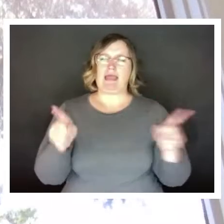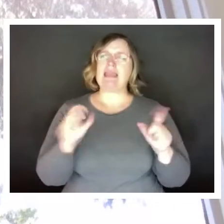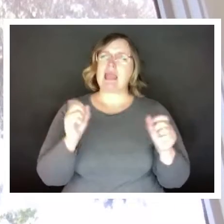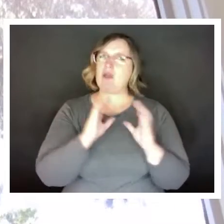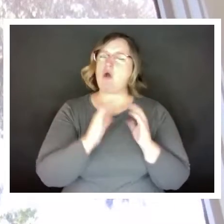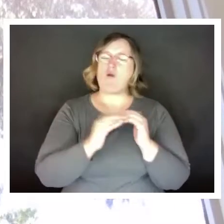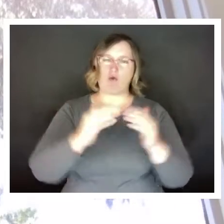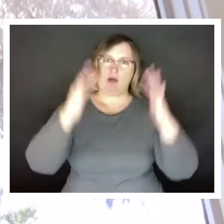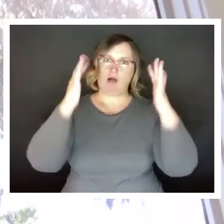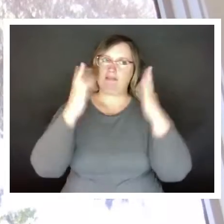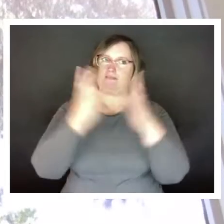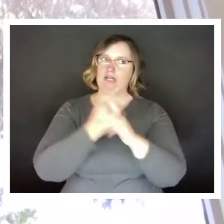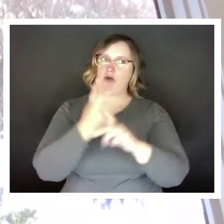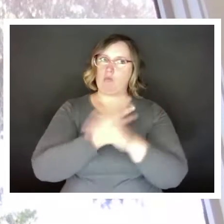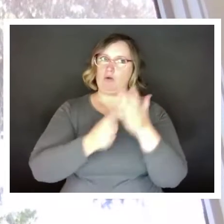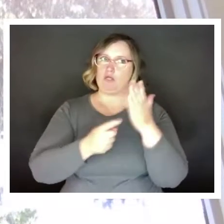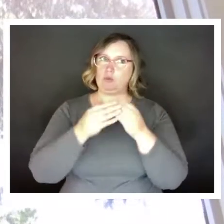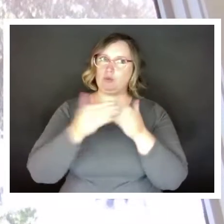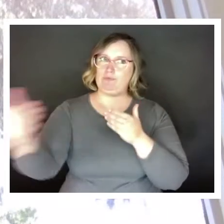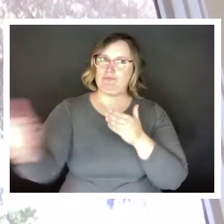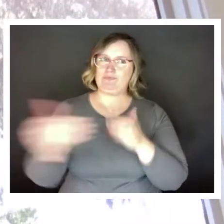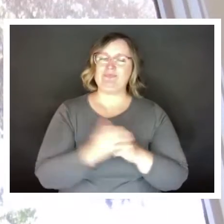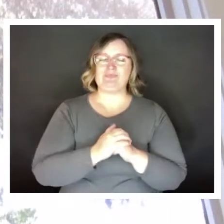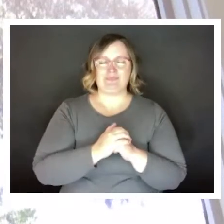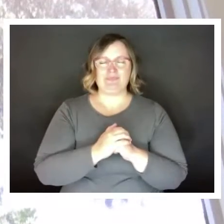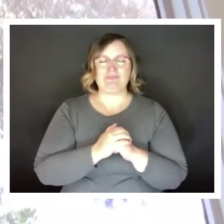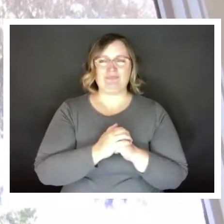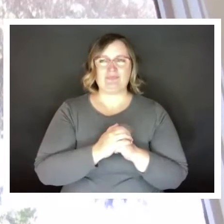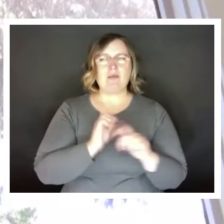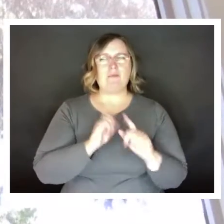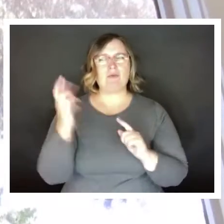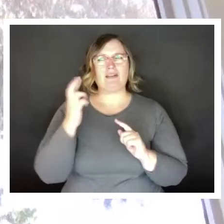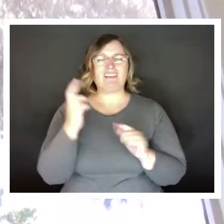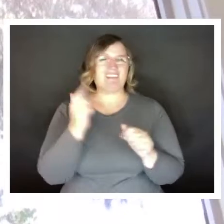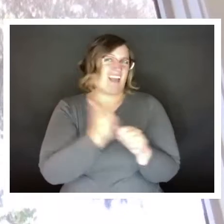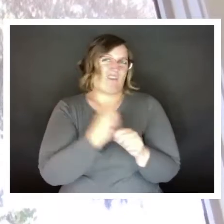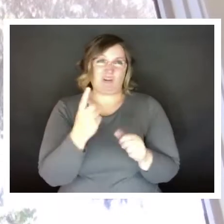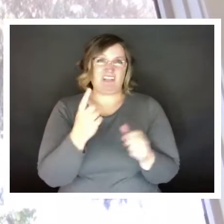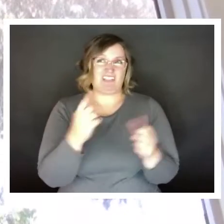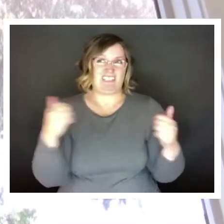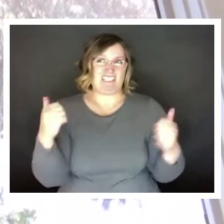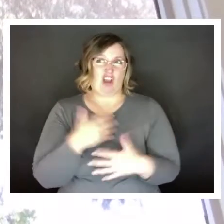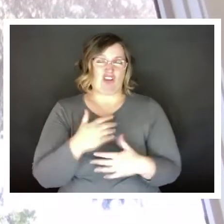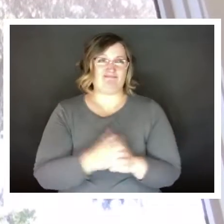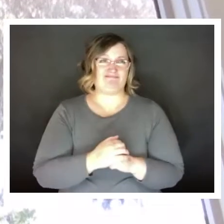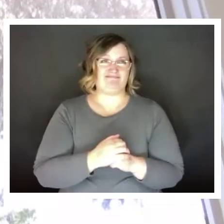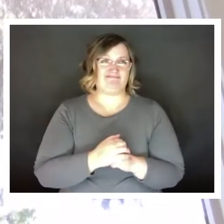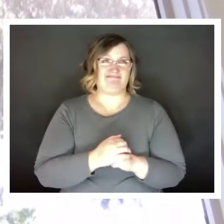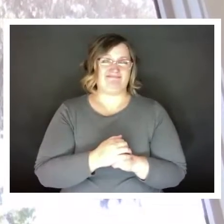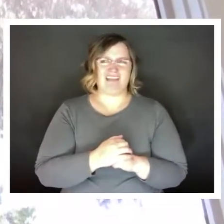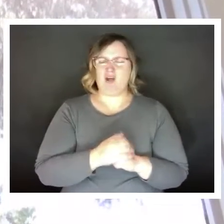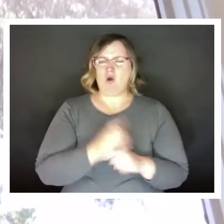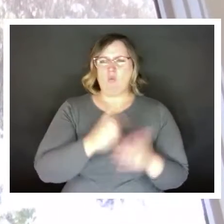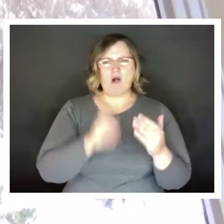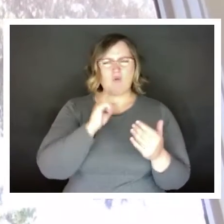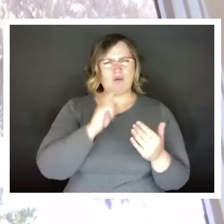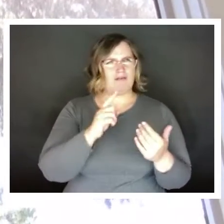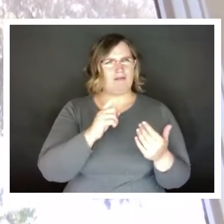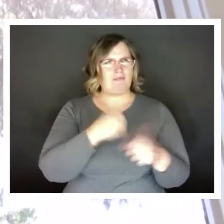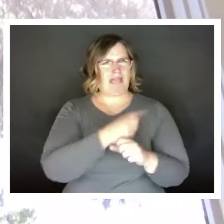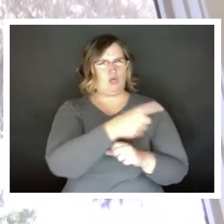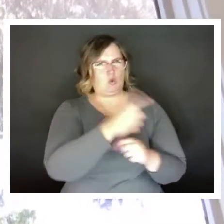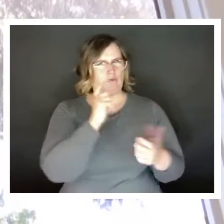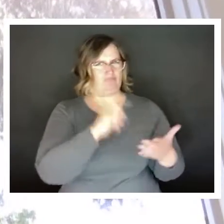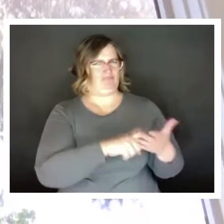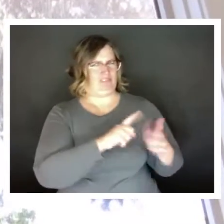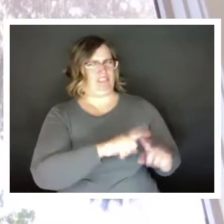ahead. What you have to realize, though, is that everyone is scared. What's going to set you apart is how you can deal with that fear,